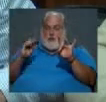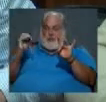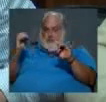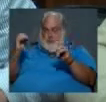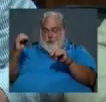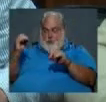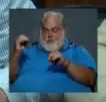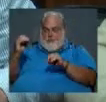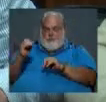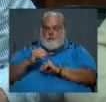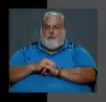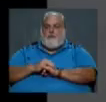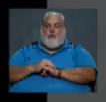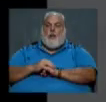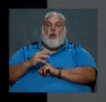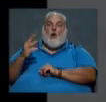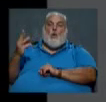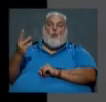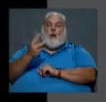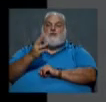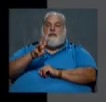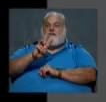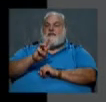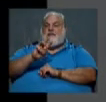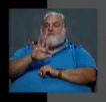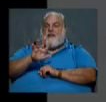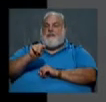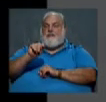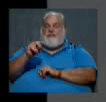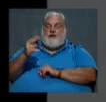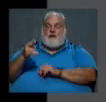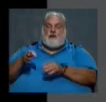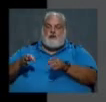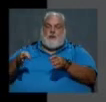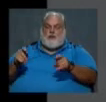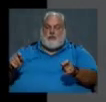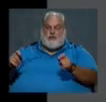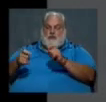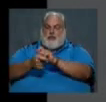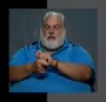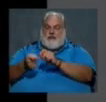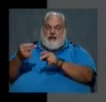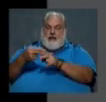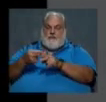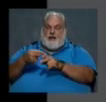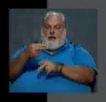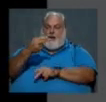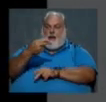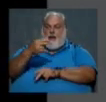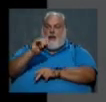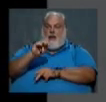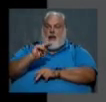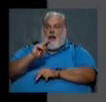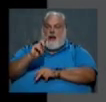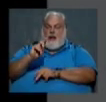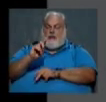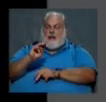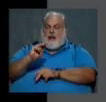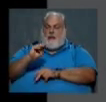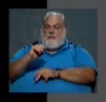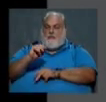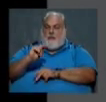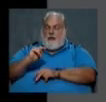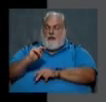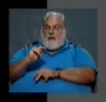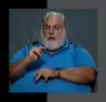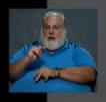G25220, West 65th Street name change to Hindman Park Way. This is West 65th Street